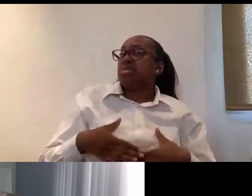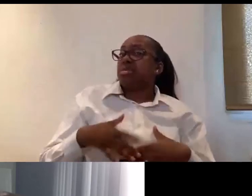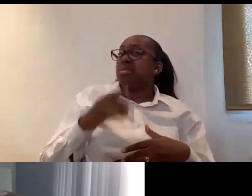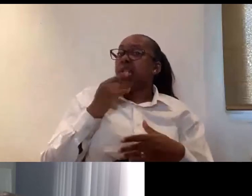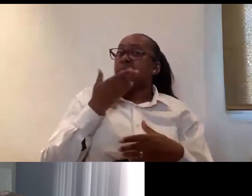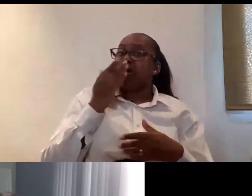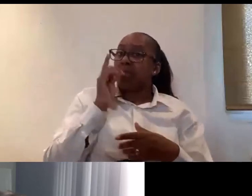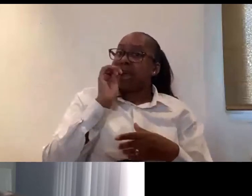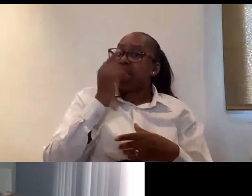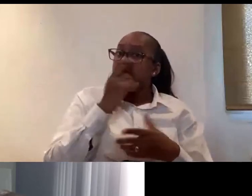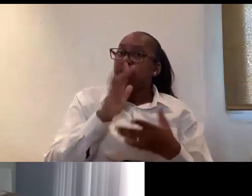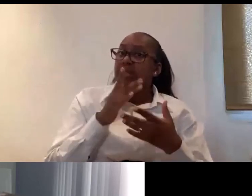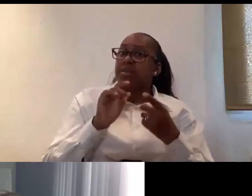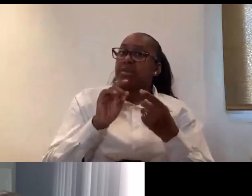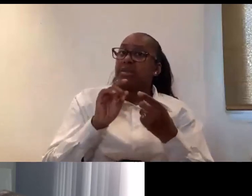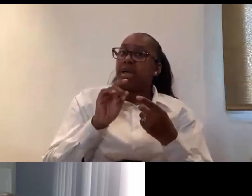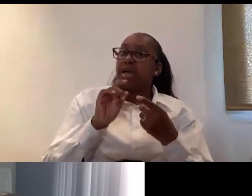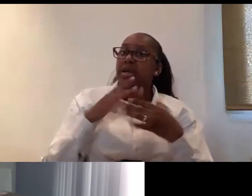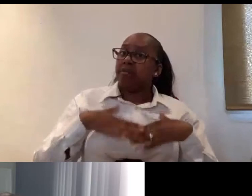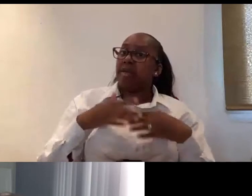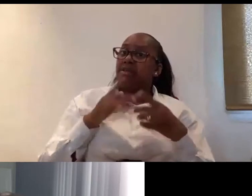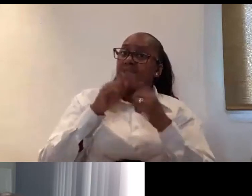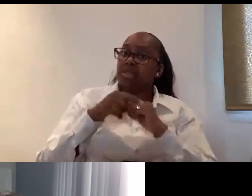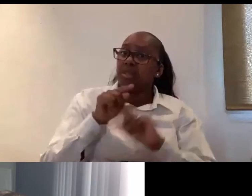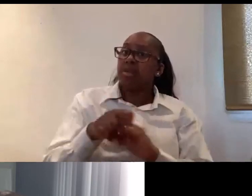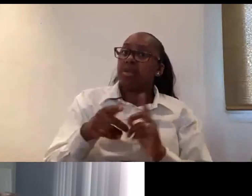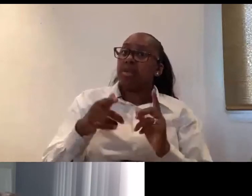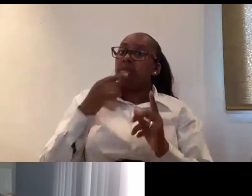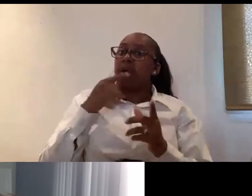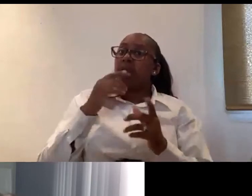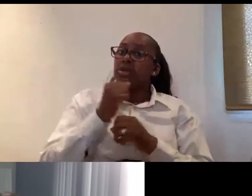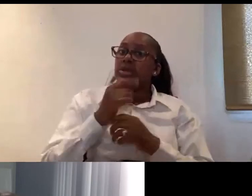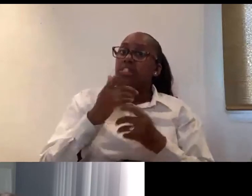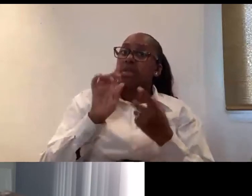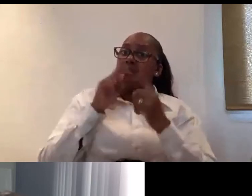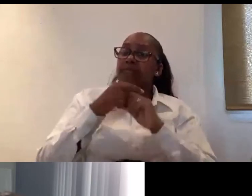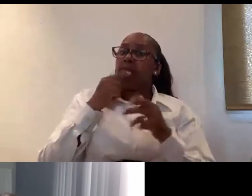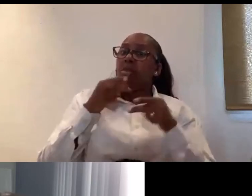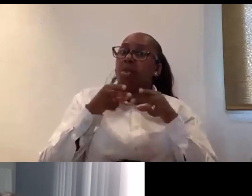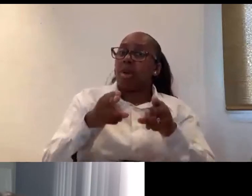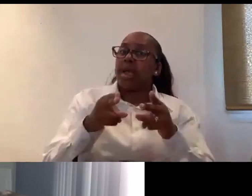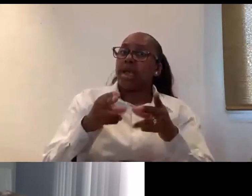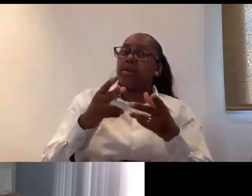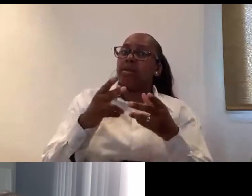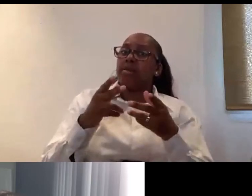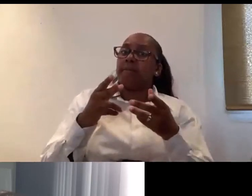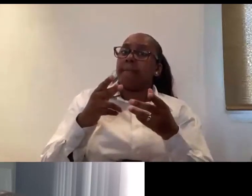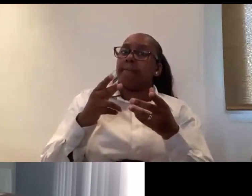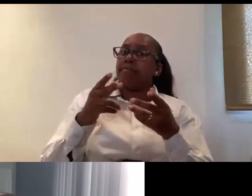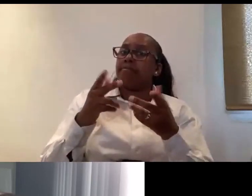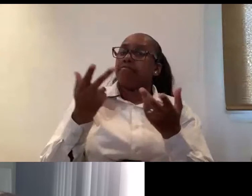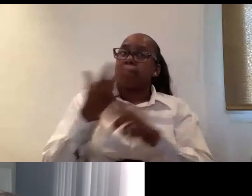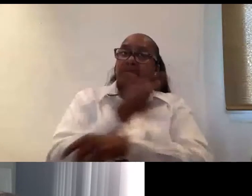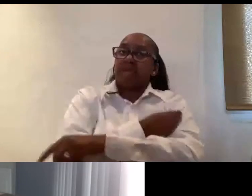it impacts your immune response so significantly that it should affect the way the vaccine works, or that it should